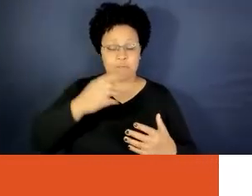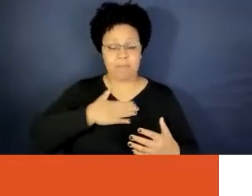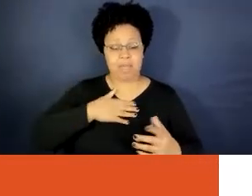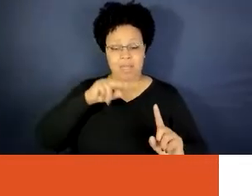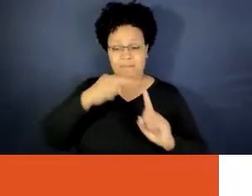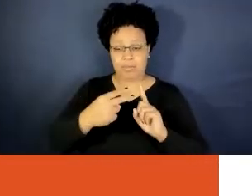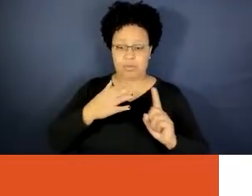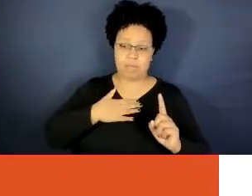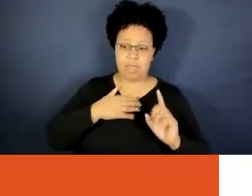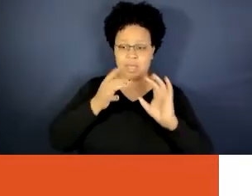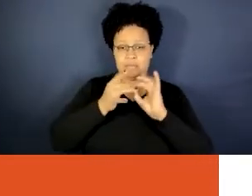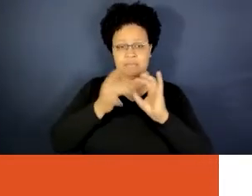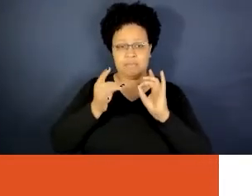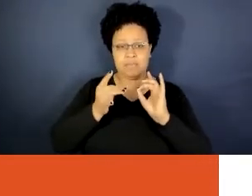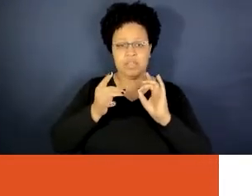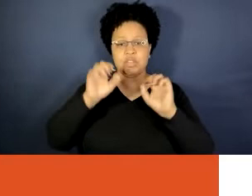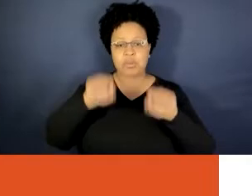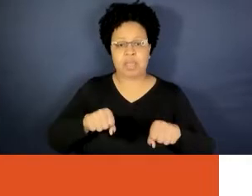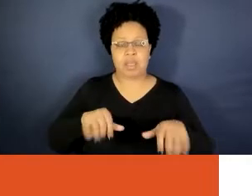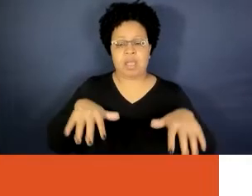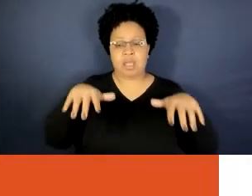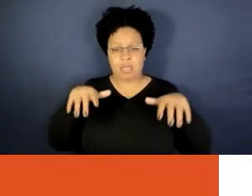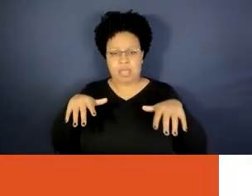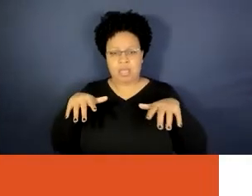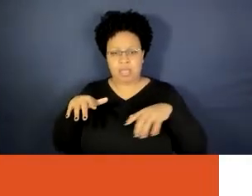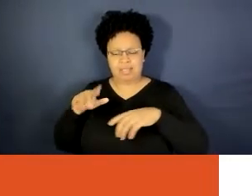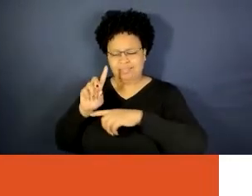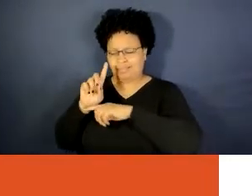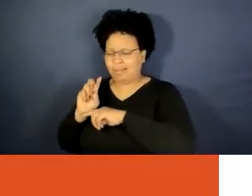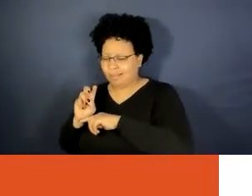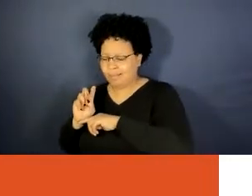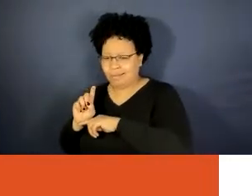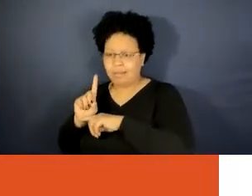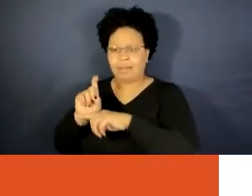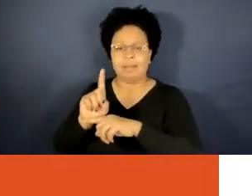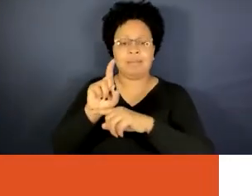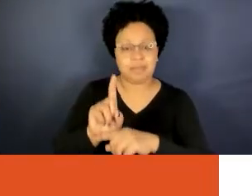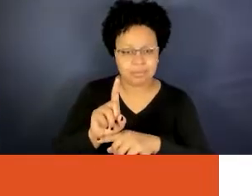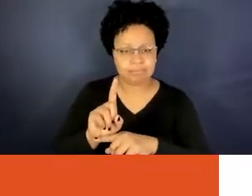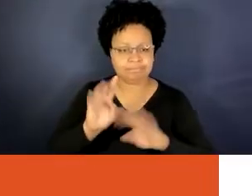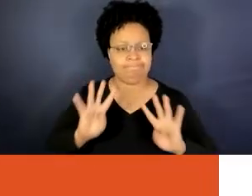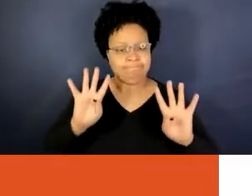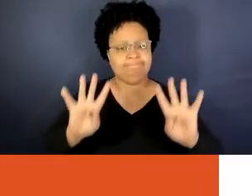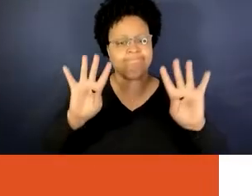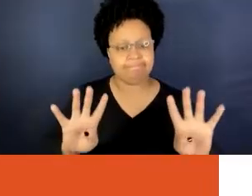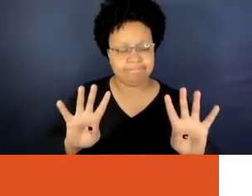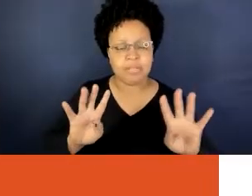is being able to bounce back from setbacks. And you can rebound, okay? And one